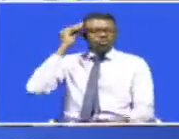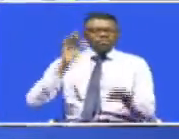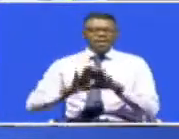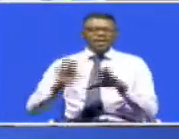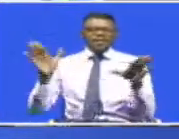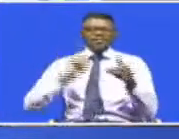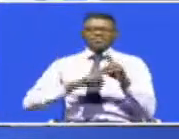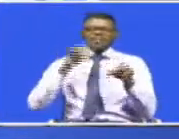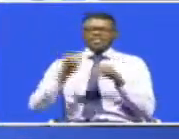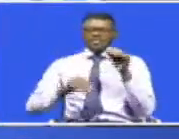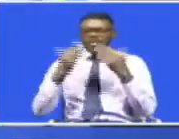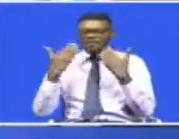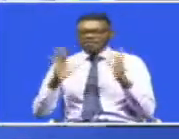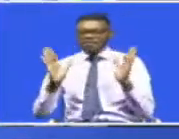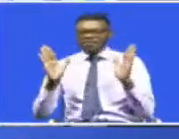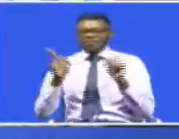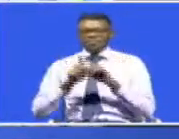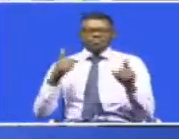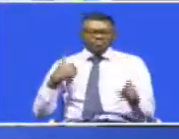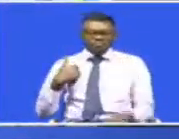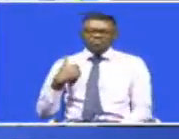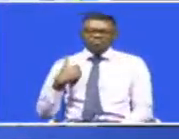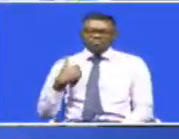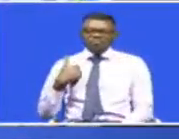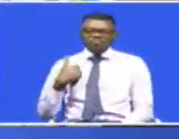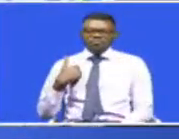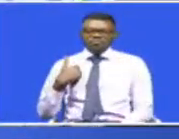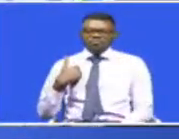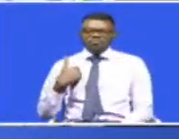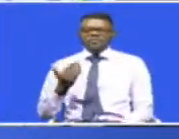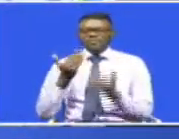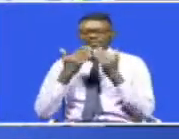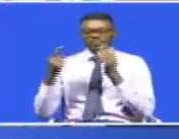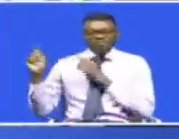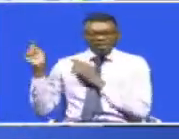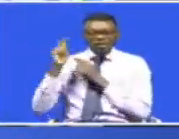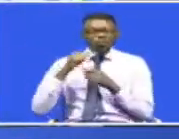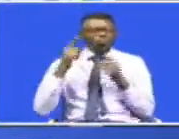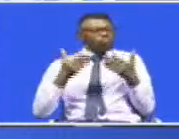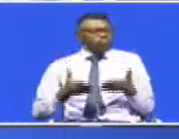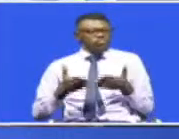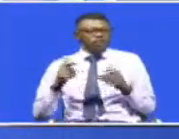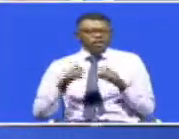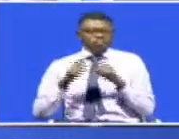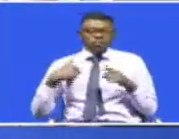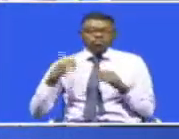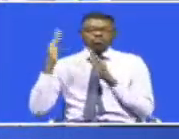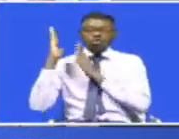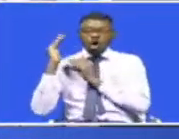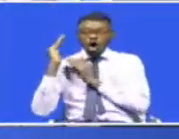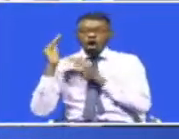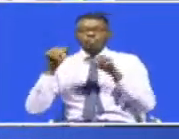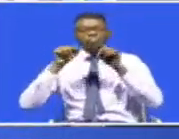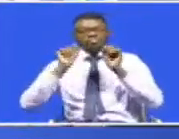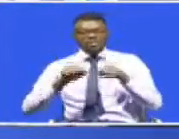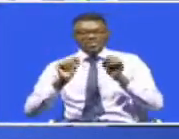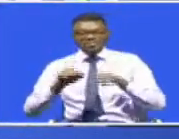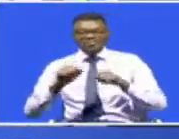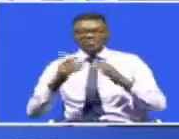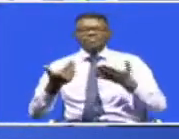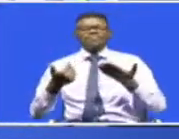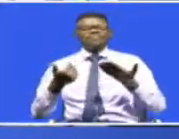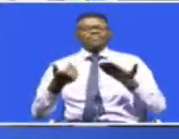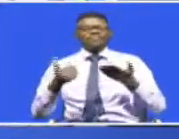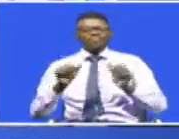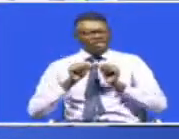this election. And I'm thank you for the Kenyans that who came here. I hope that you can spread our and